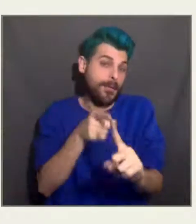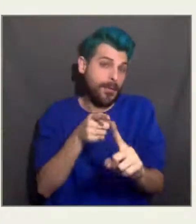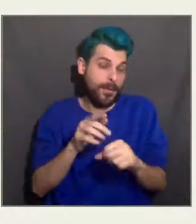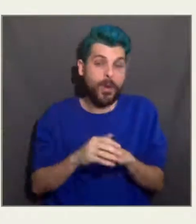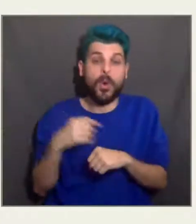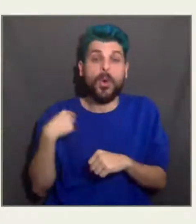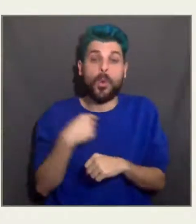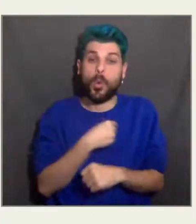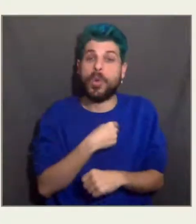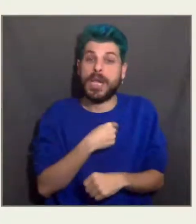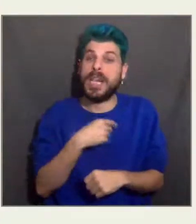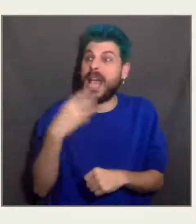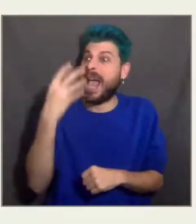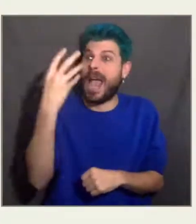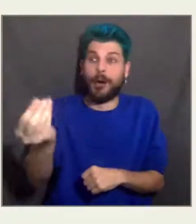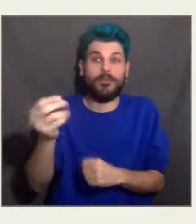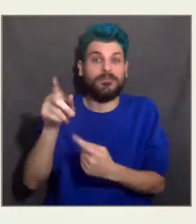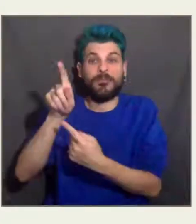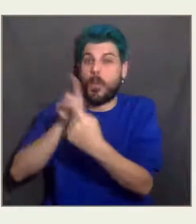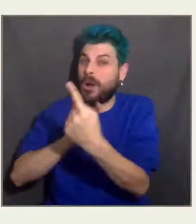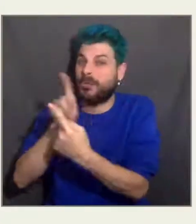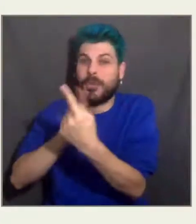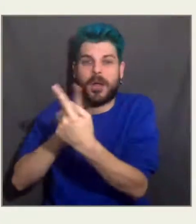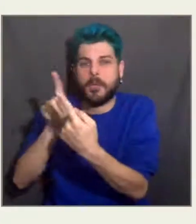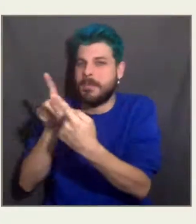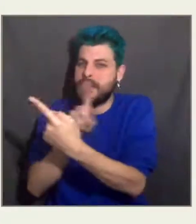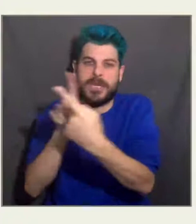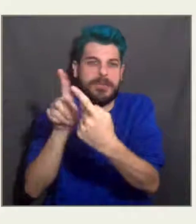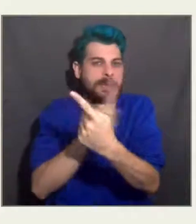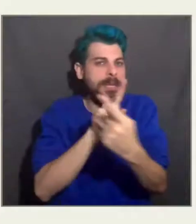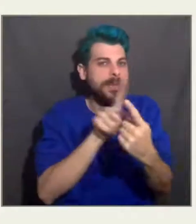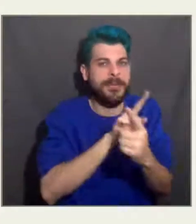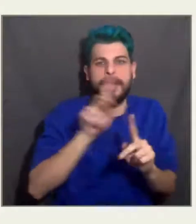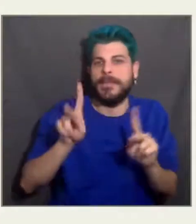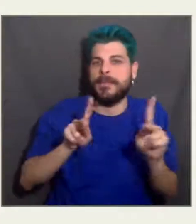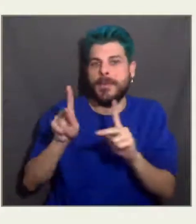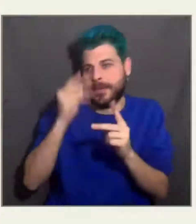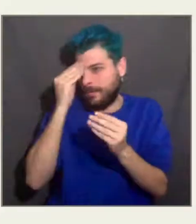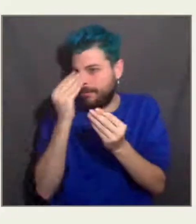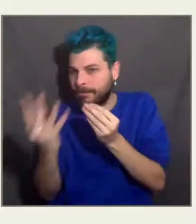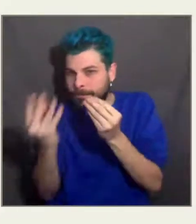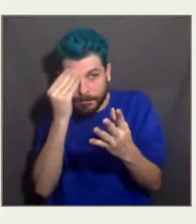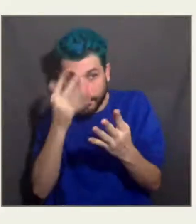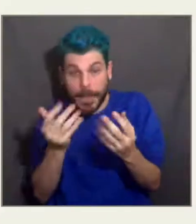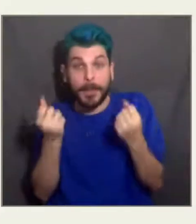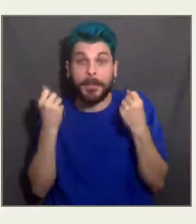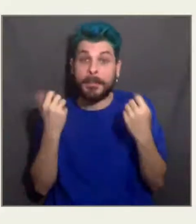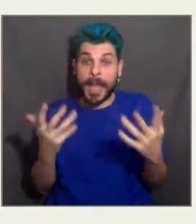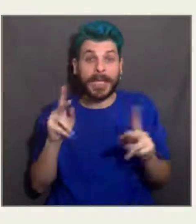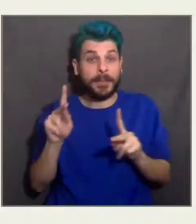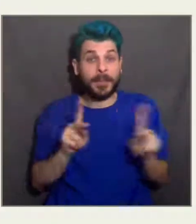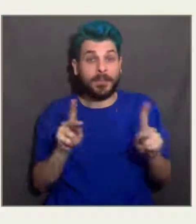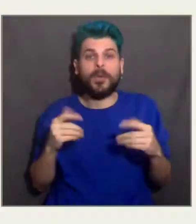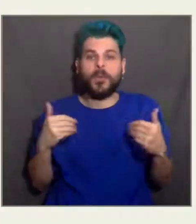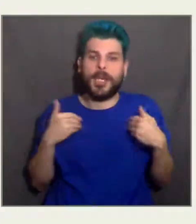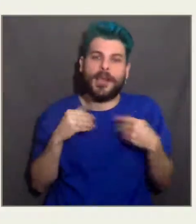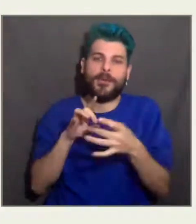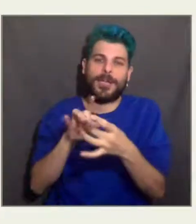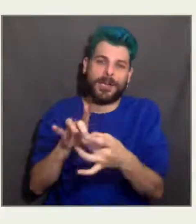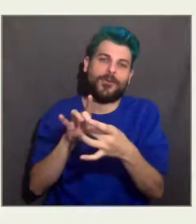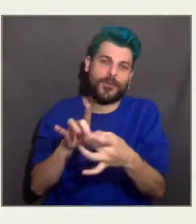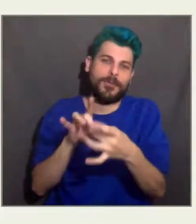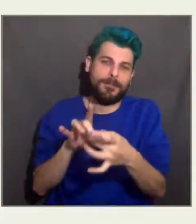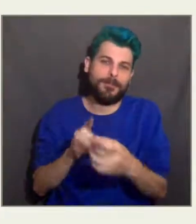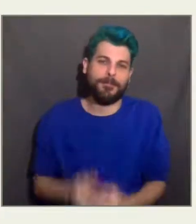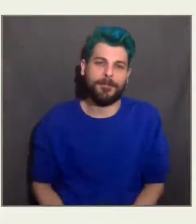one-to-one with those people in the field, and we have long-standing relationships. We weren't out there for a good